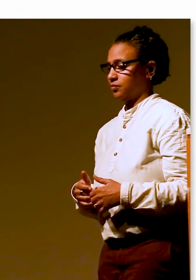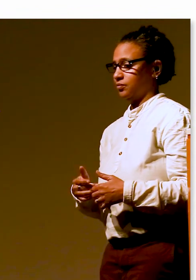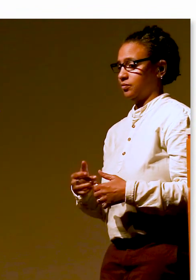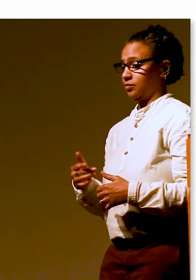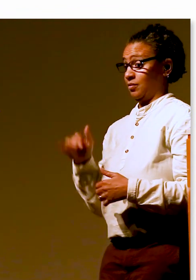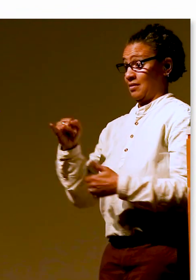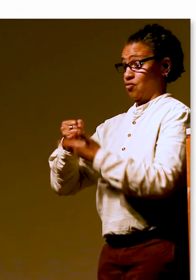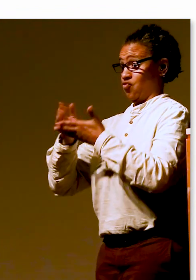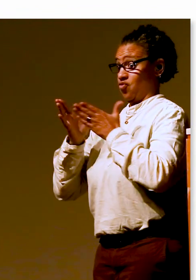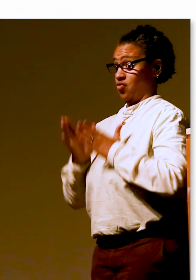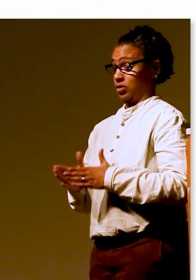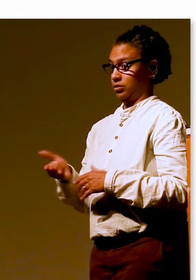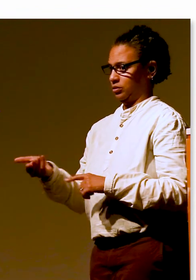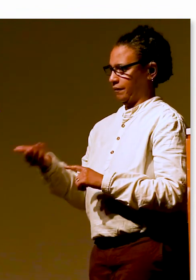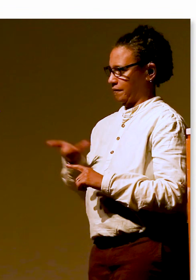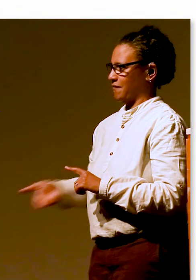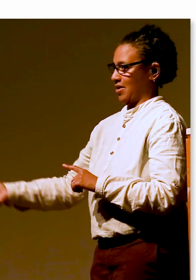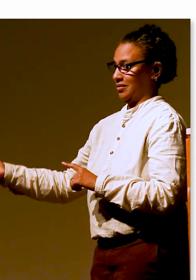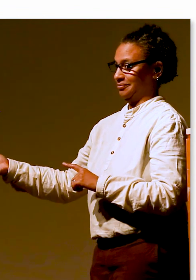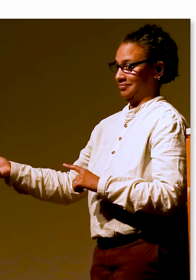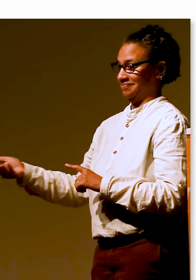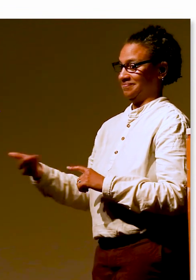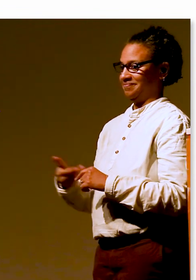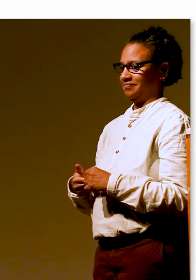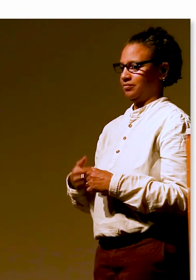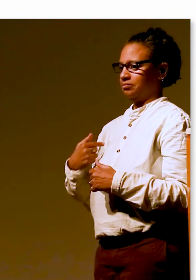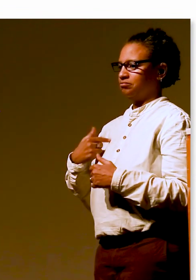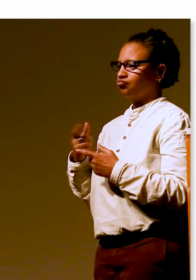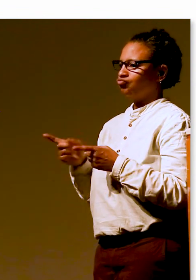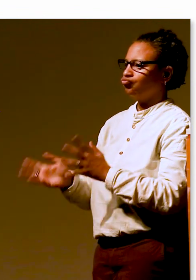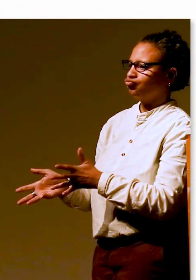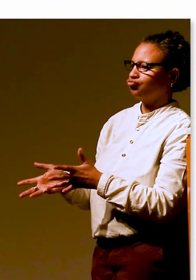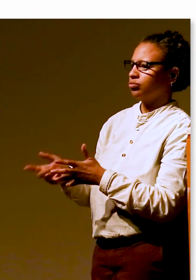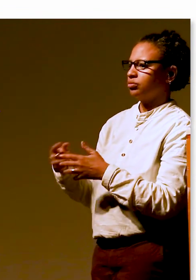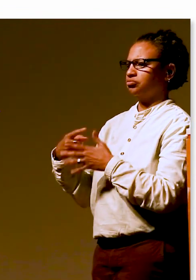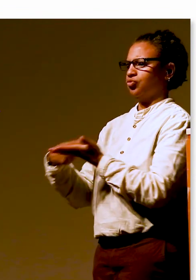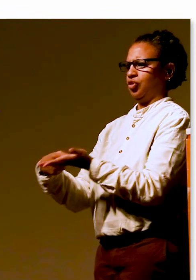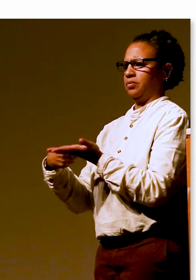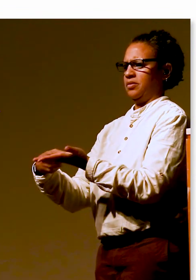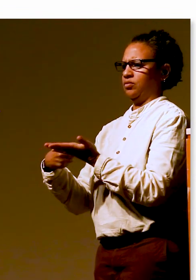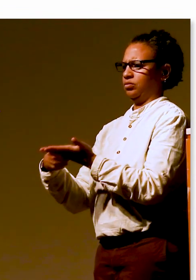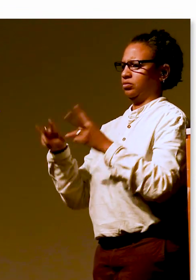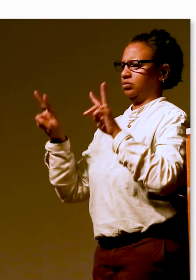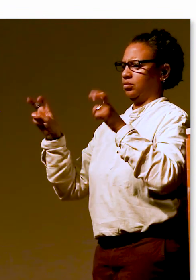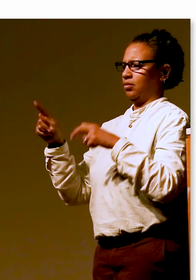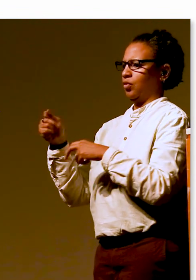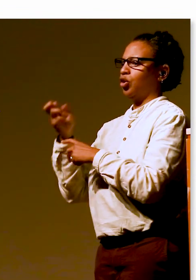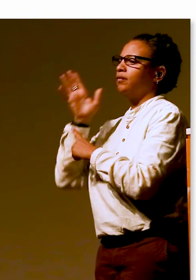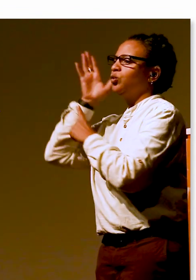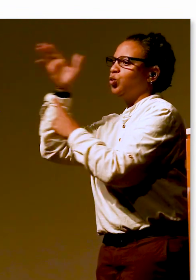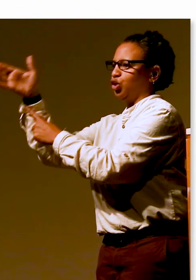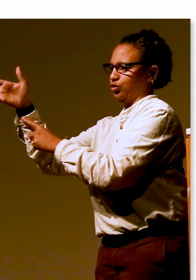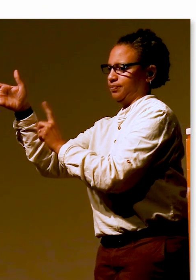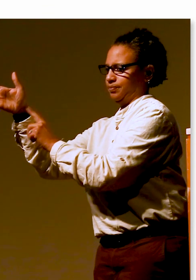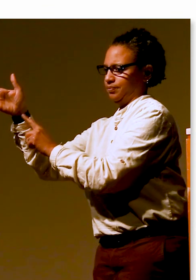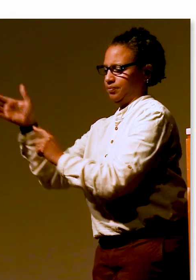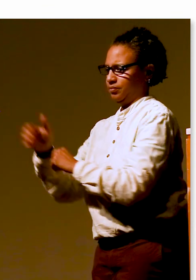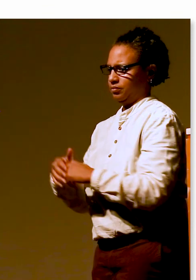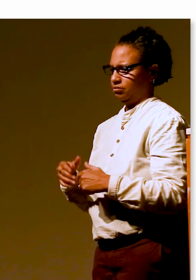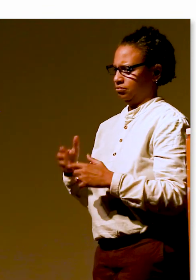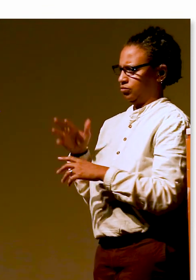a conversation about, I think we were talking about the future. And Janelle is a person who I've